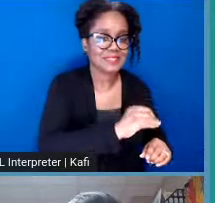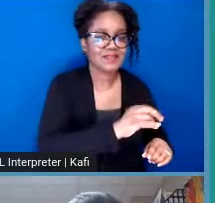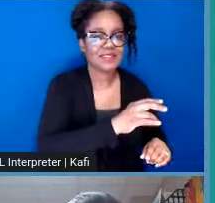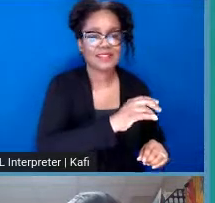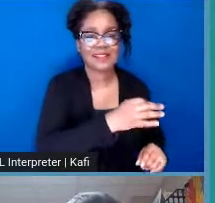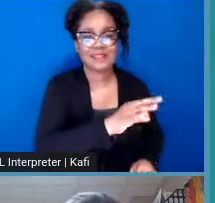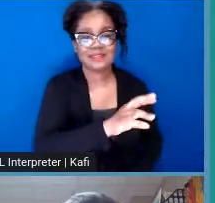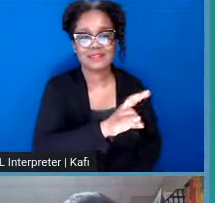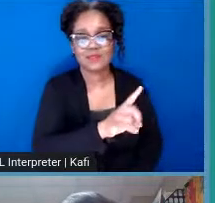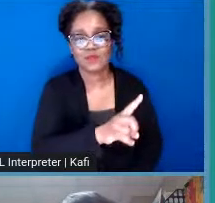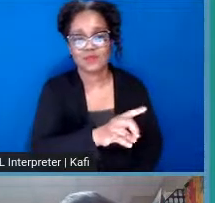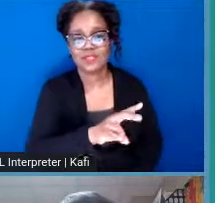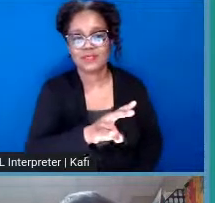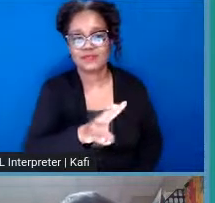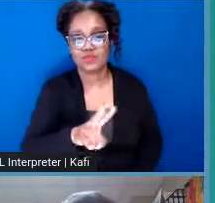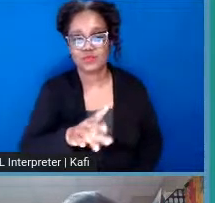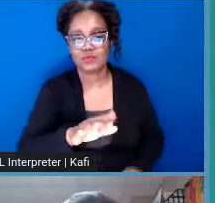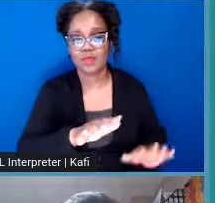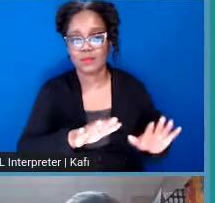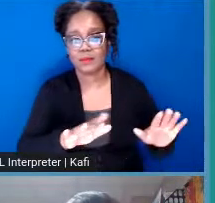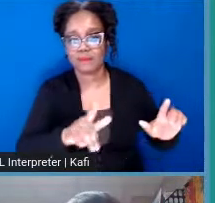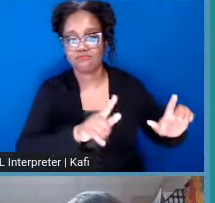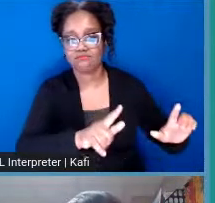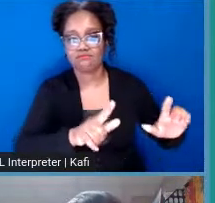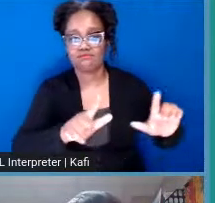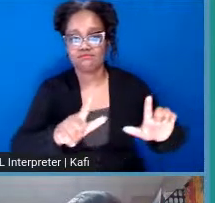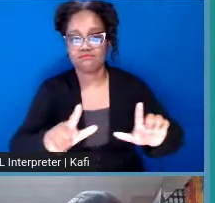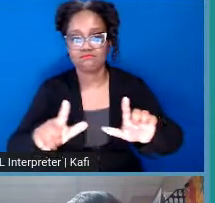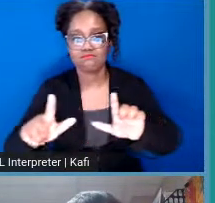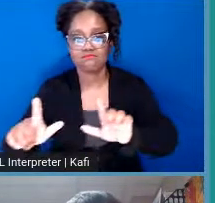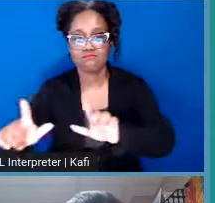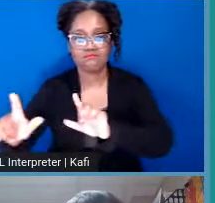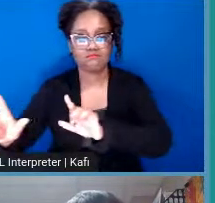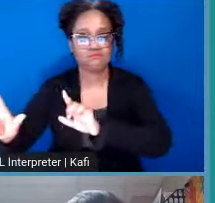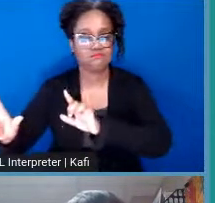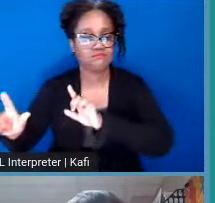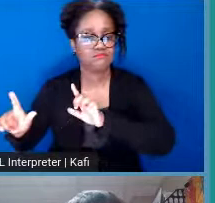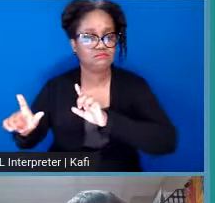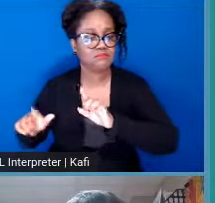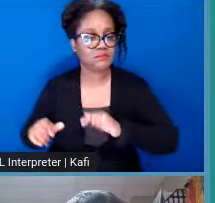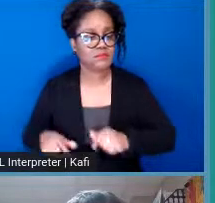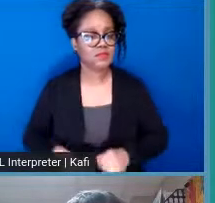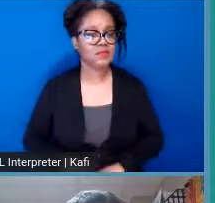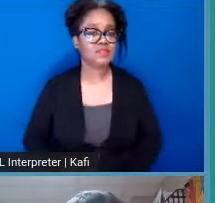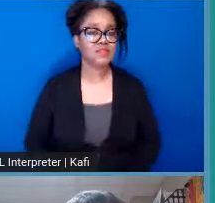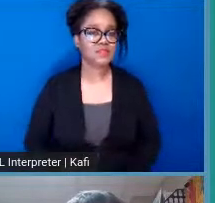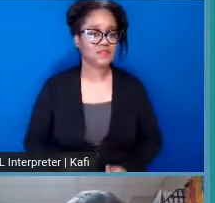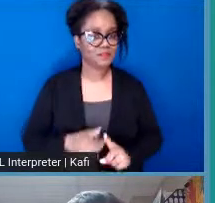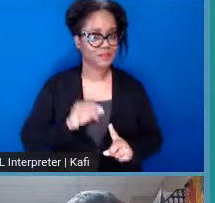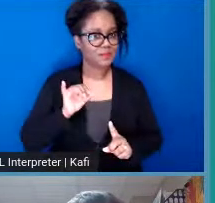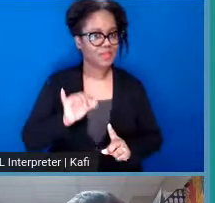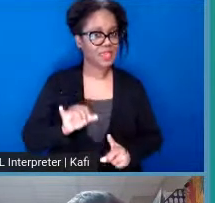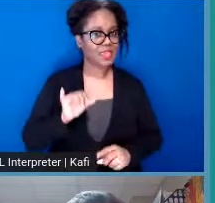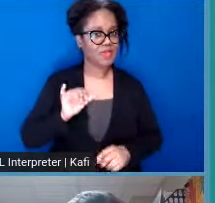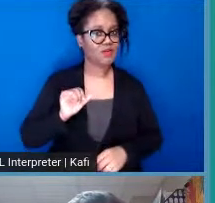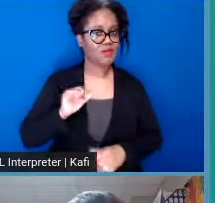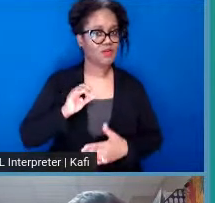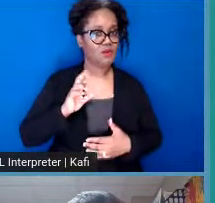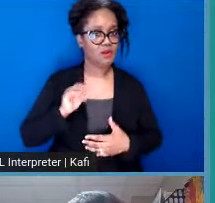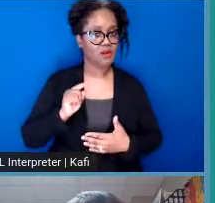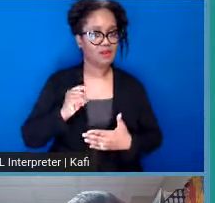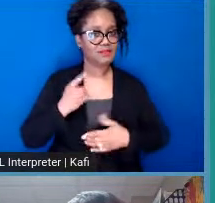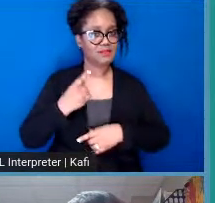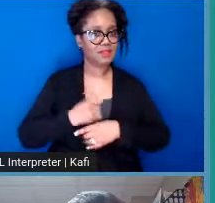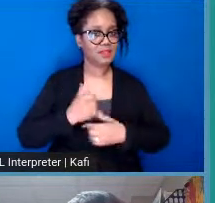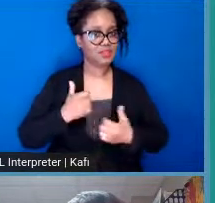And really having shared more collections content through that Art Day challenge throughout our closure and knowing that